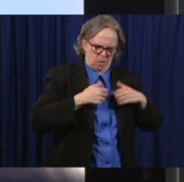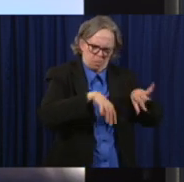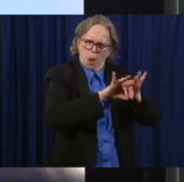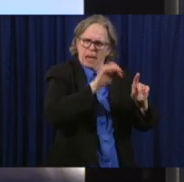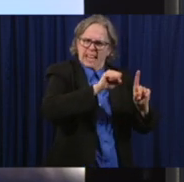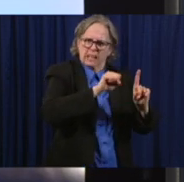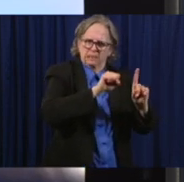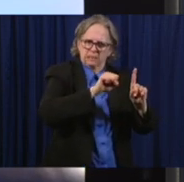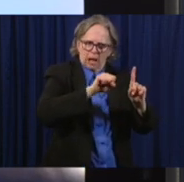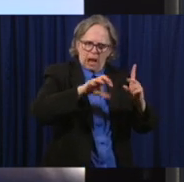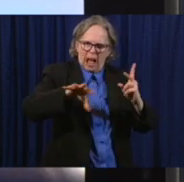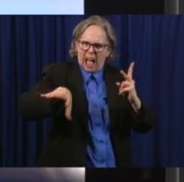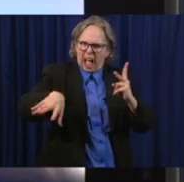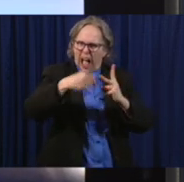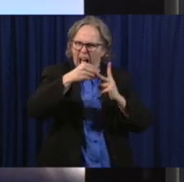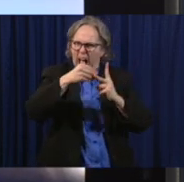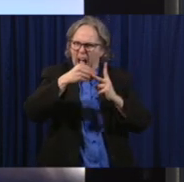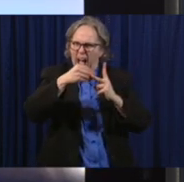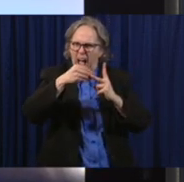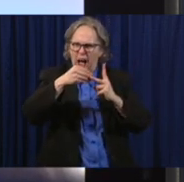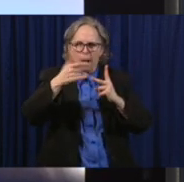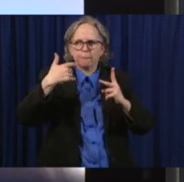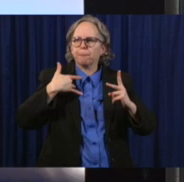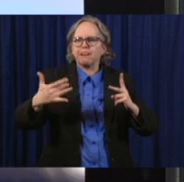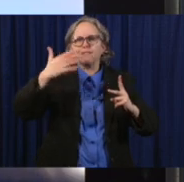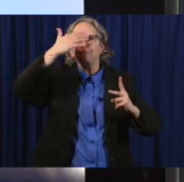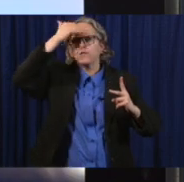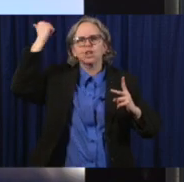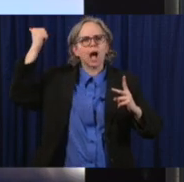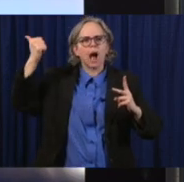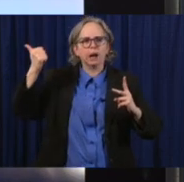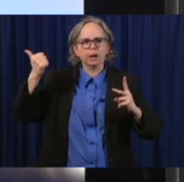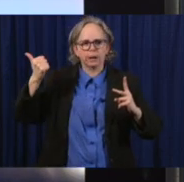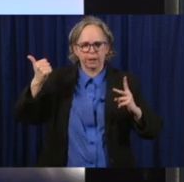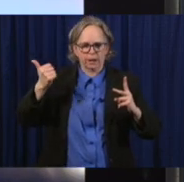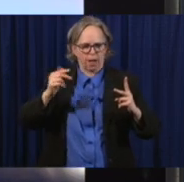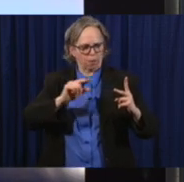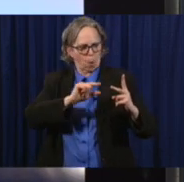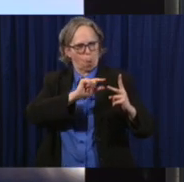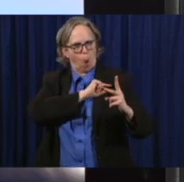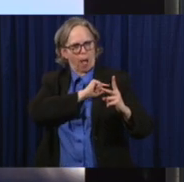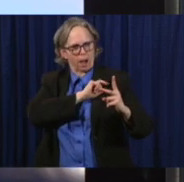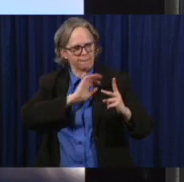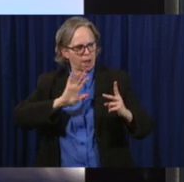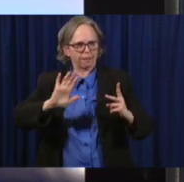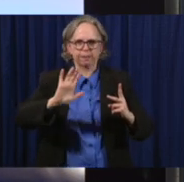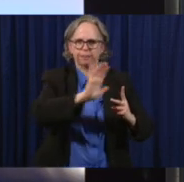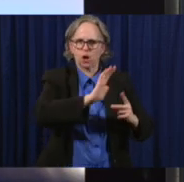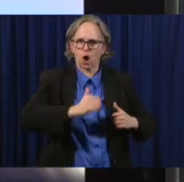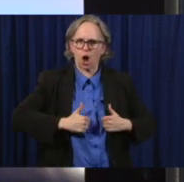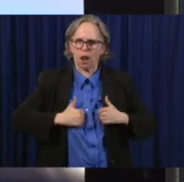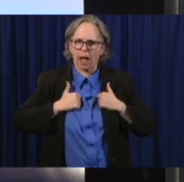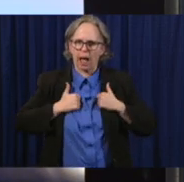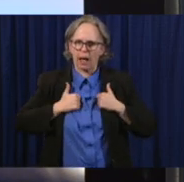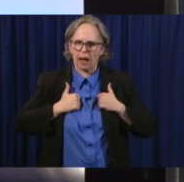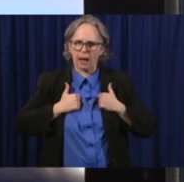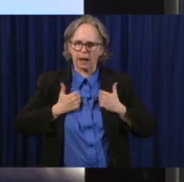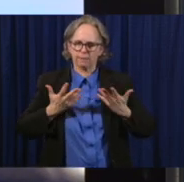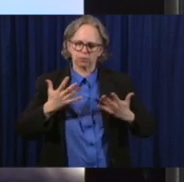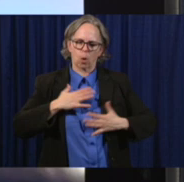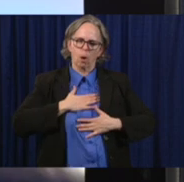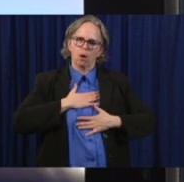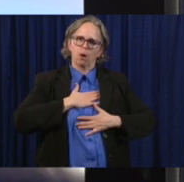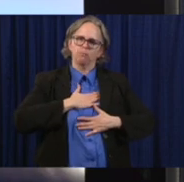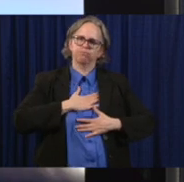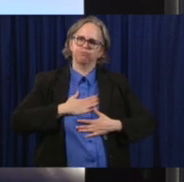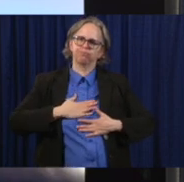preserving. You know, we talk about these things, we think about these things day in and day